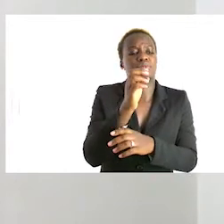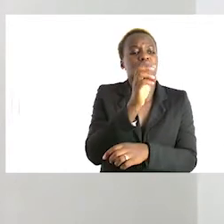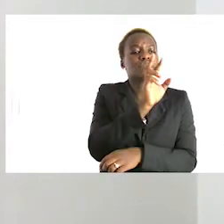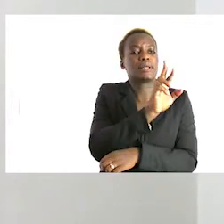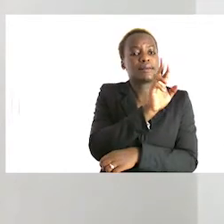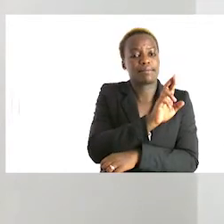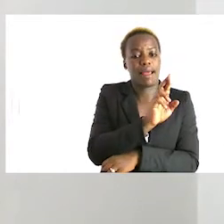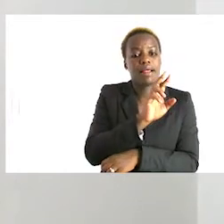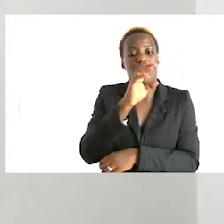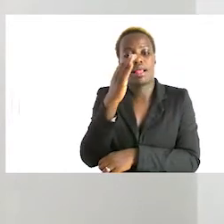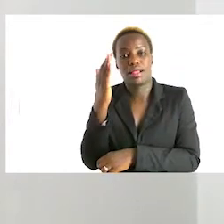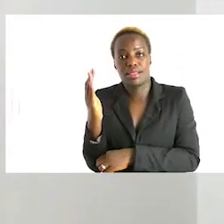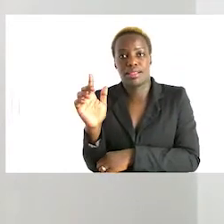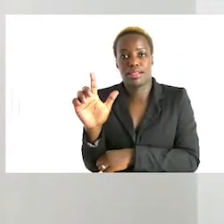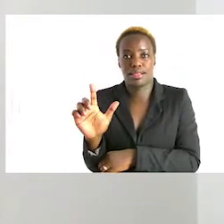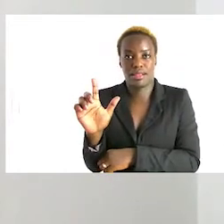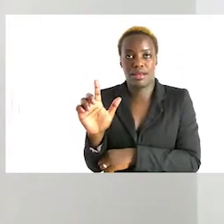first number to the last one.